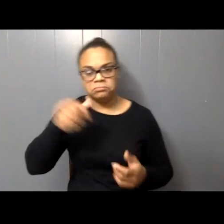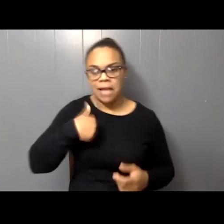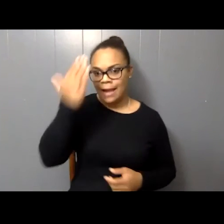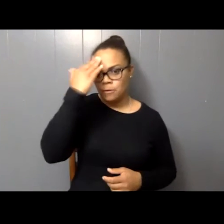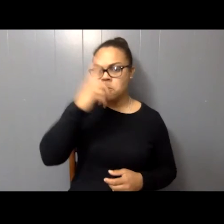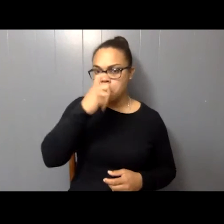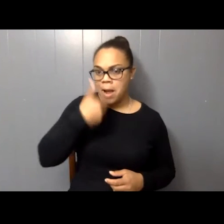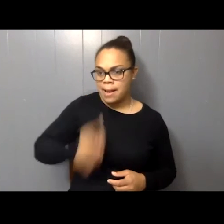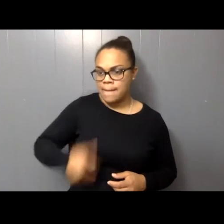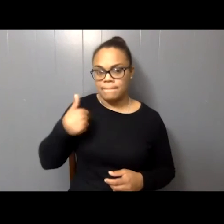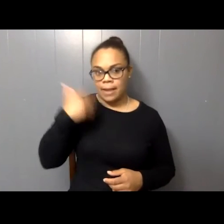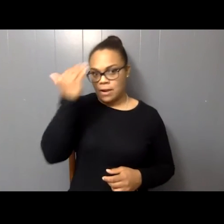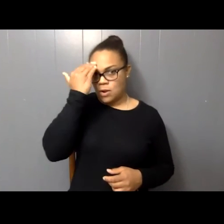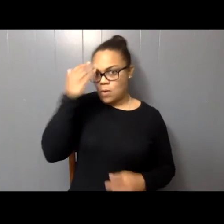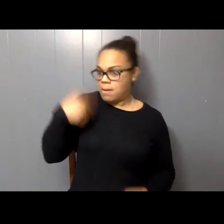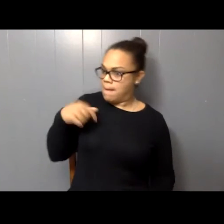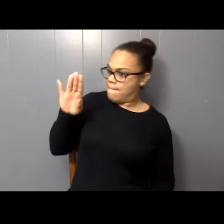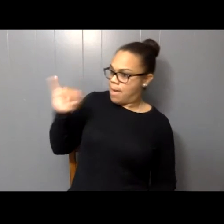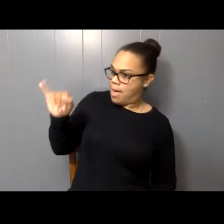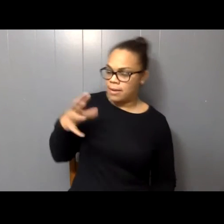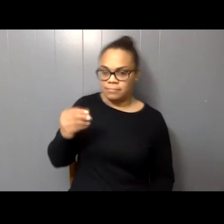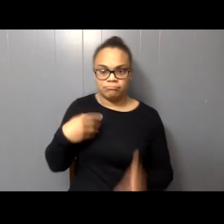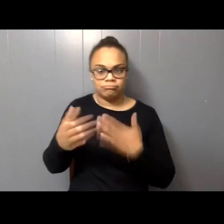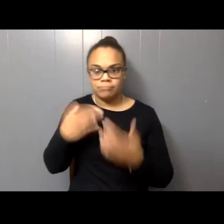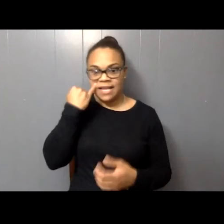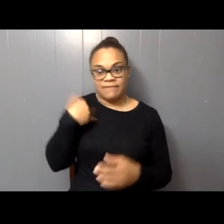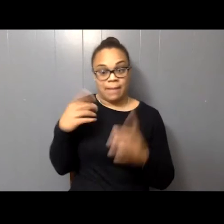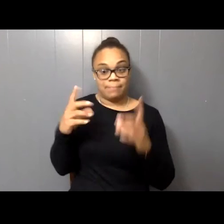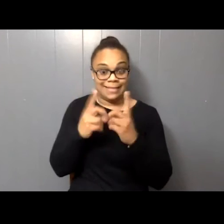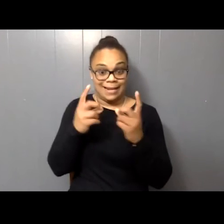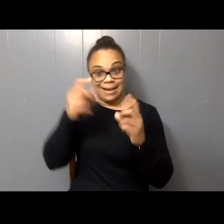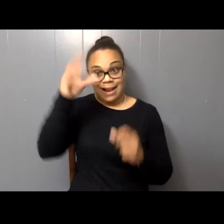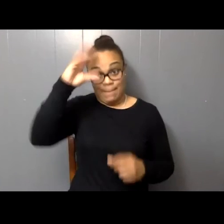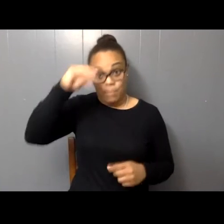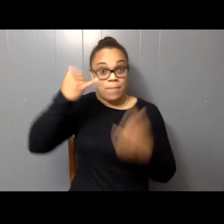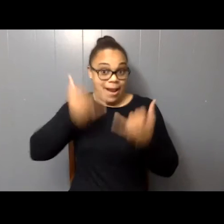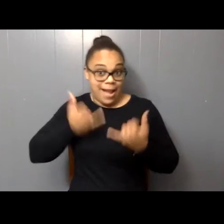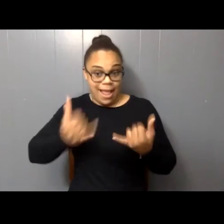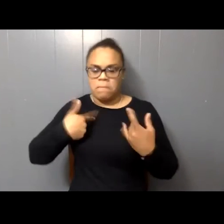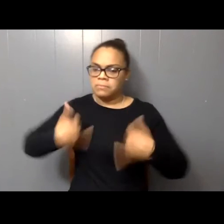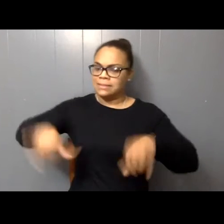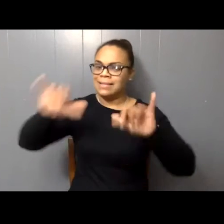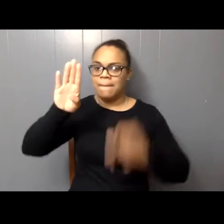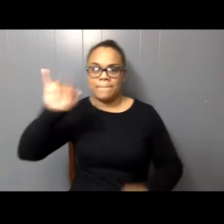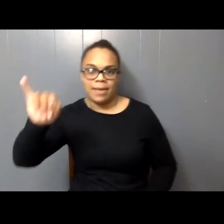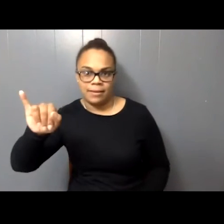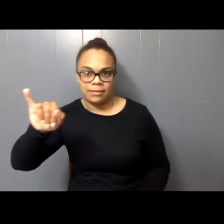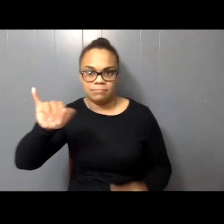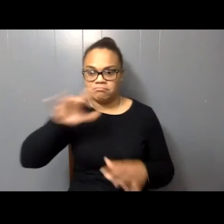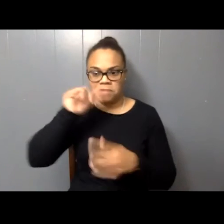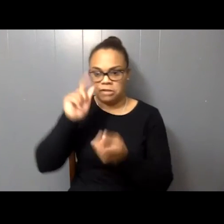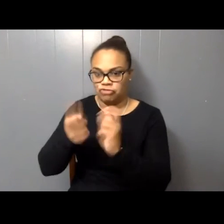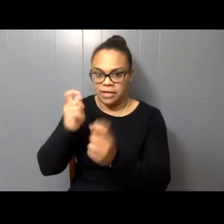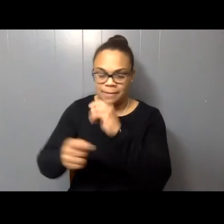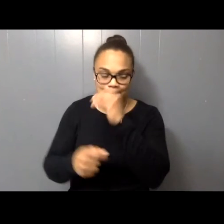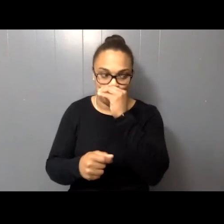I'm still bisexual and that's not changing. But I've had several friends and my dad asked